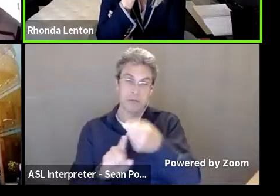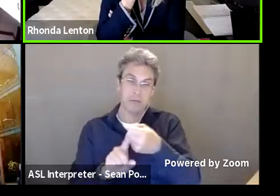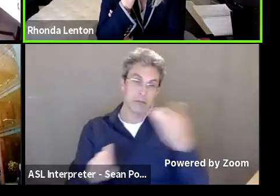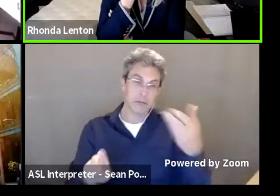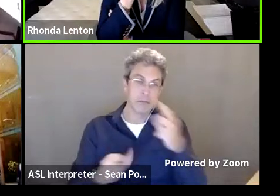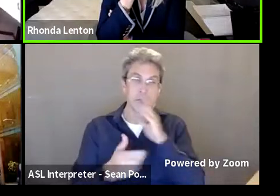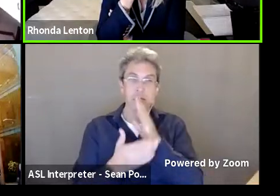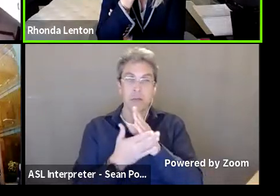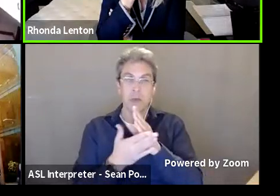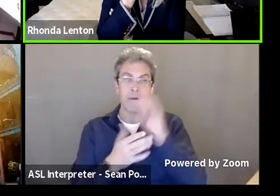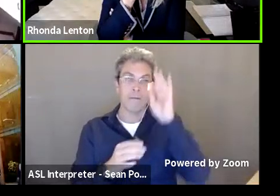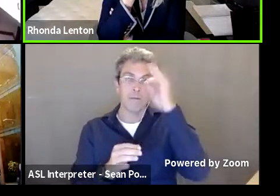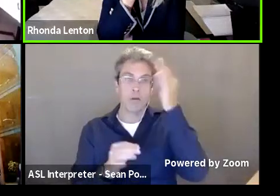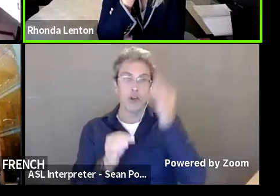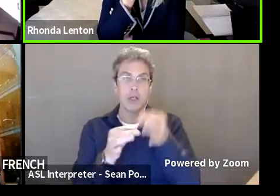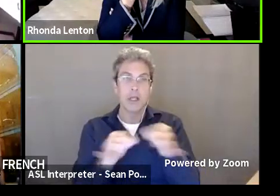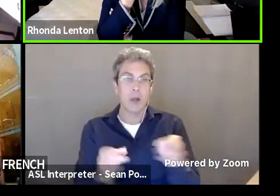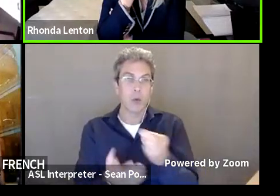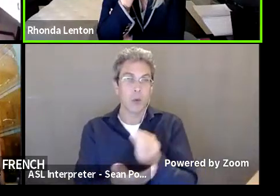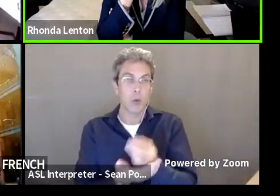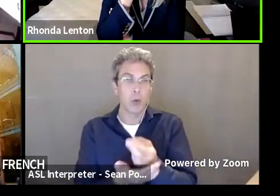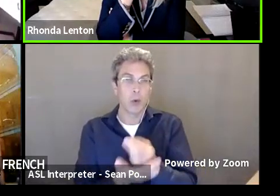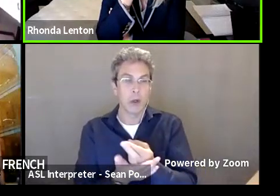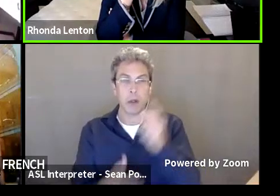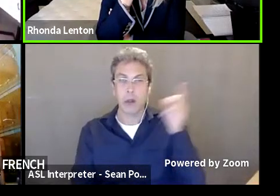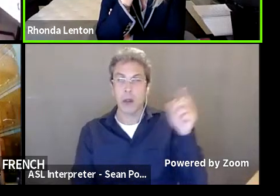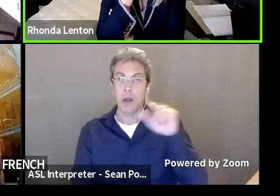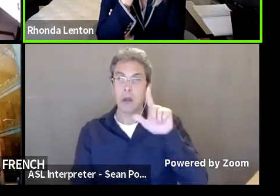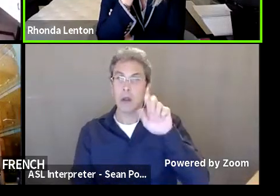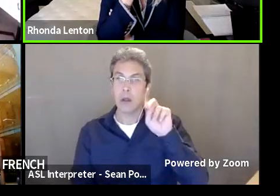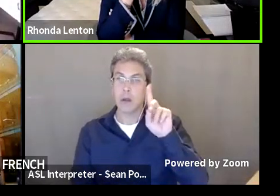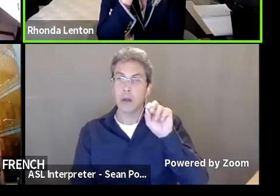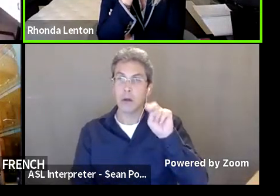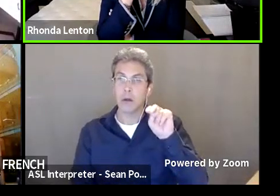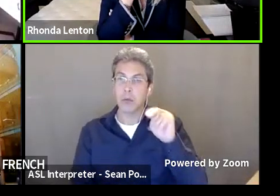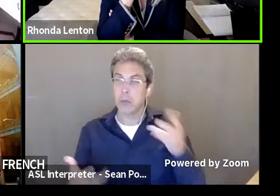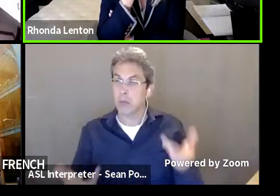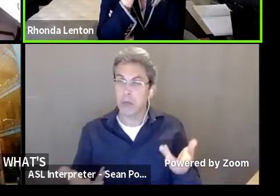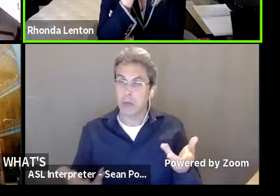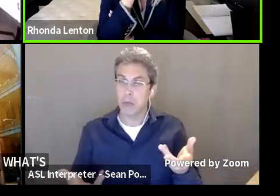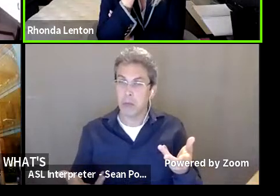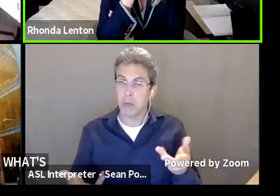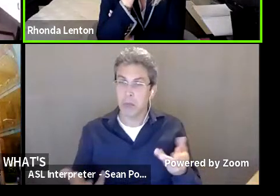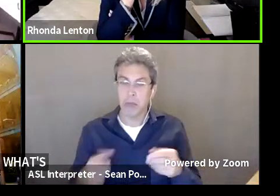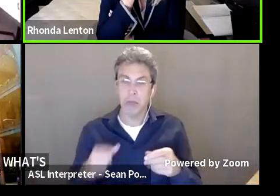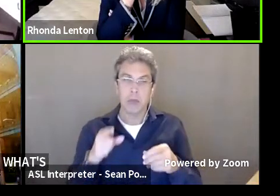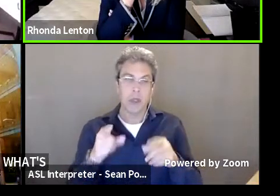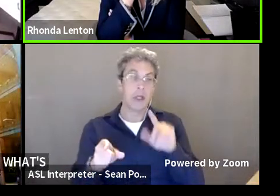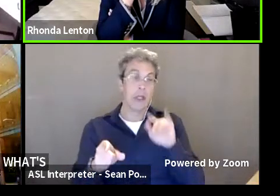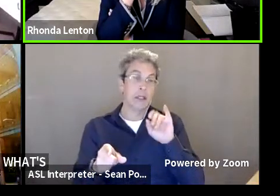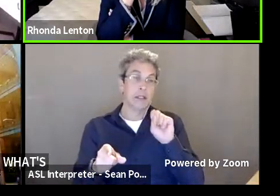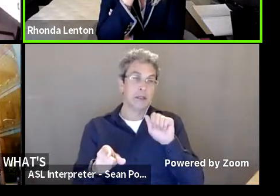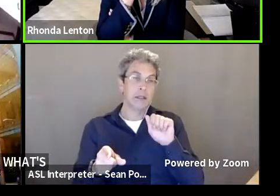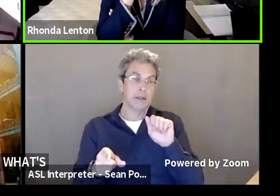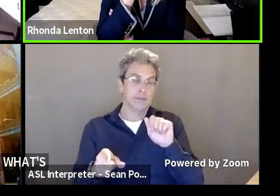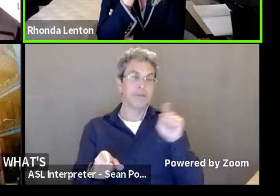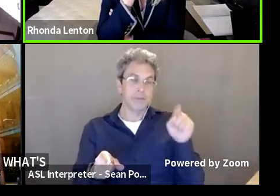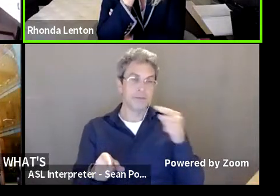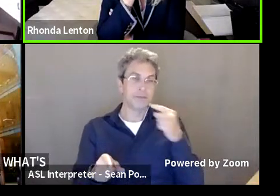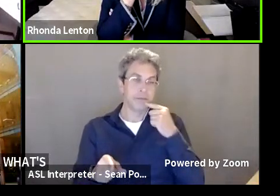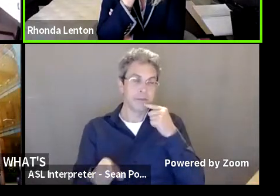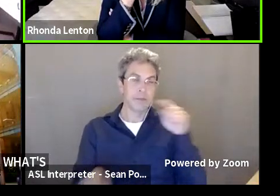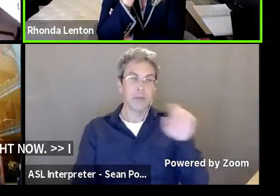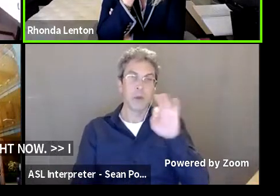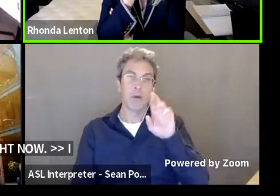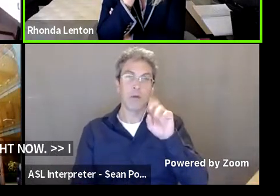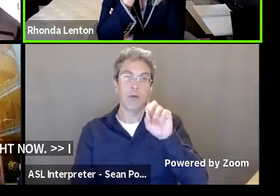quite sure what's happening with the library at Glendon right now. I believe that spaces in the Frost Library are going to be opening